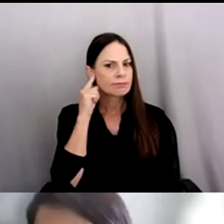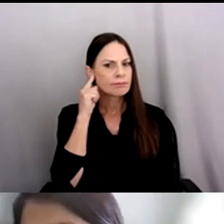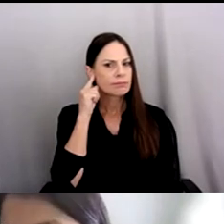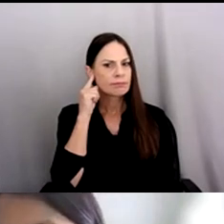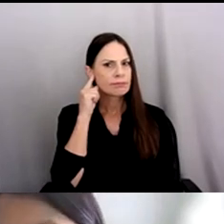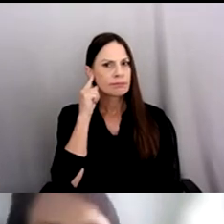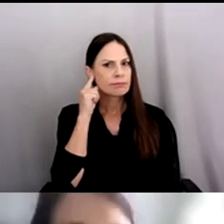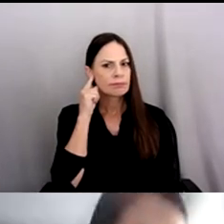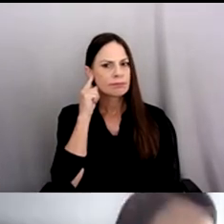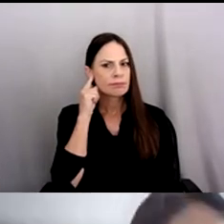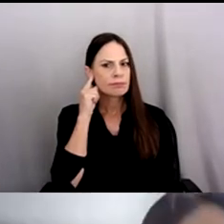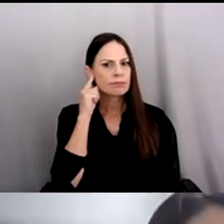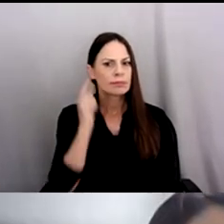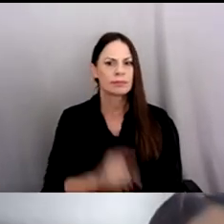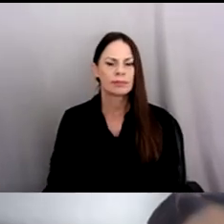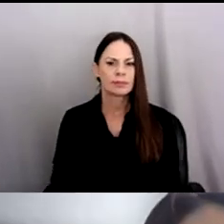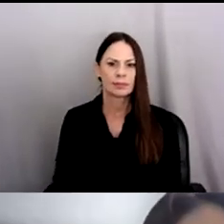You're on mute, Tasha.